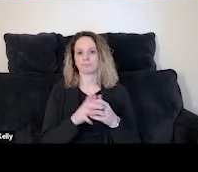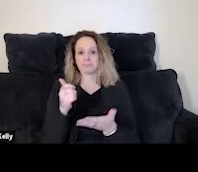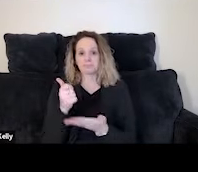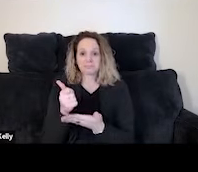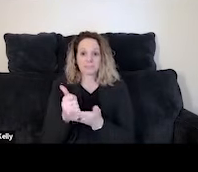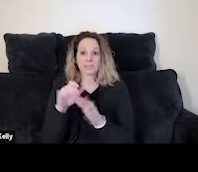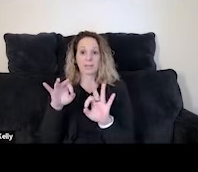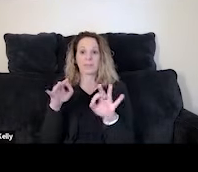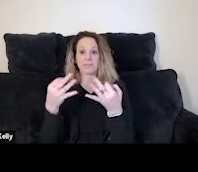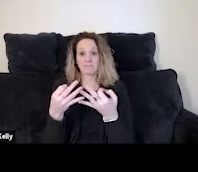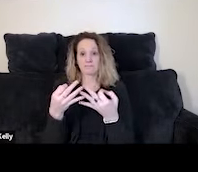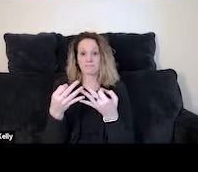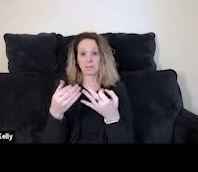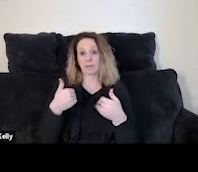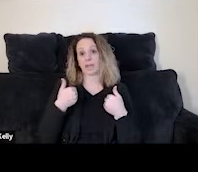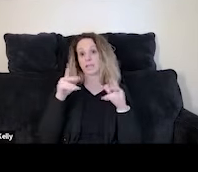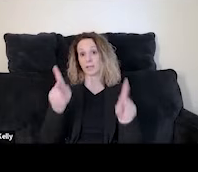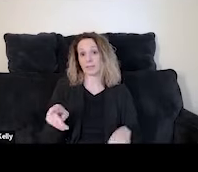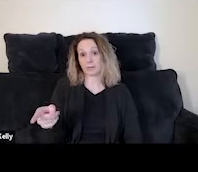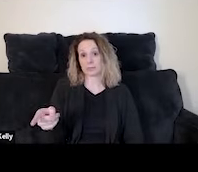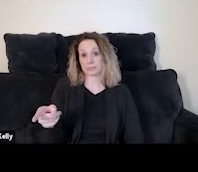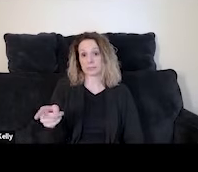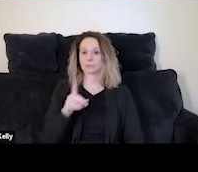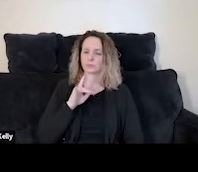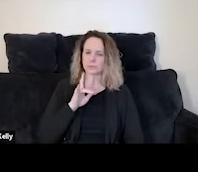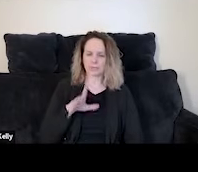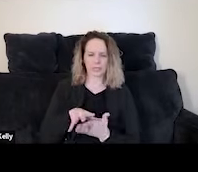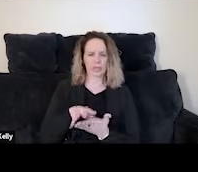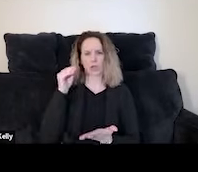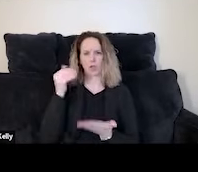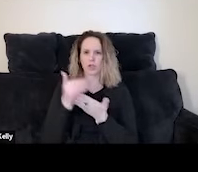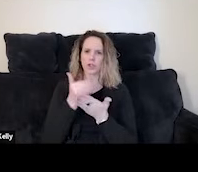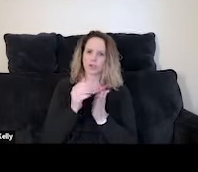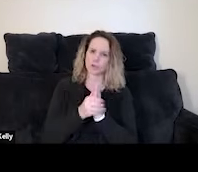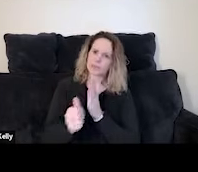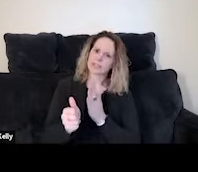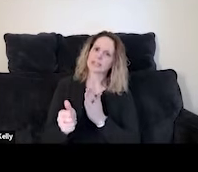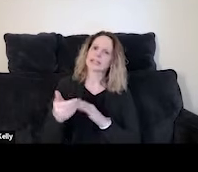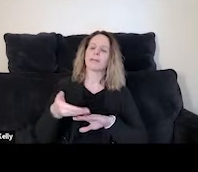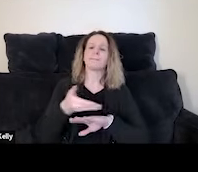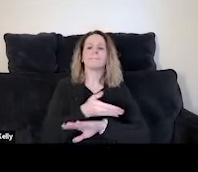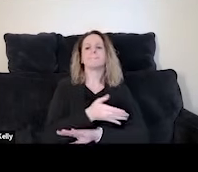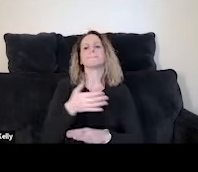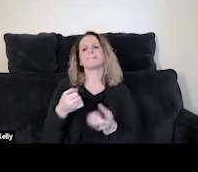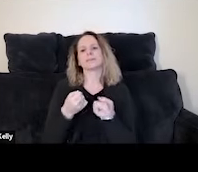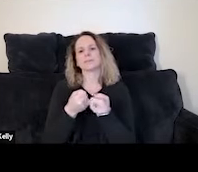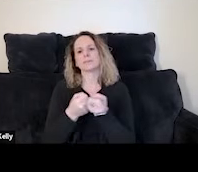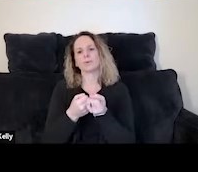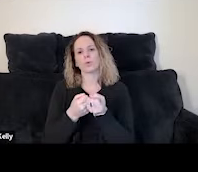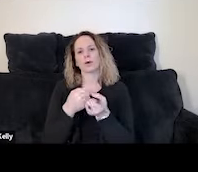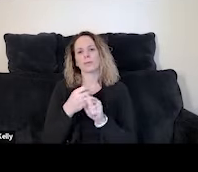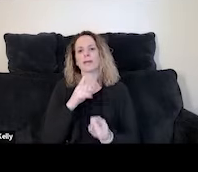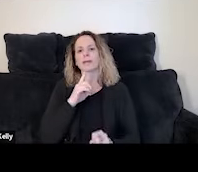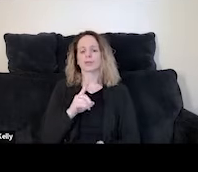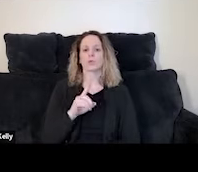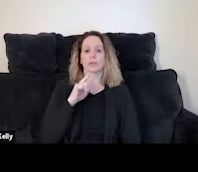the family and that young person really learn those new skills, build supports to reduce the frequency and